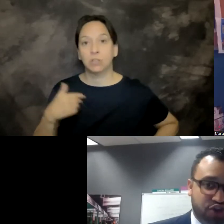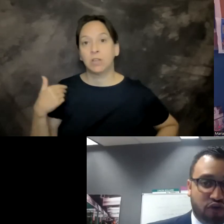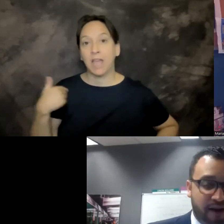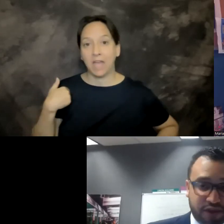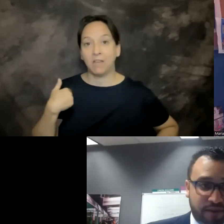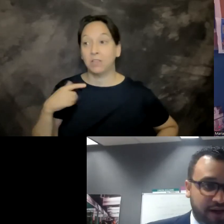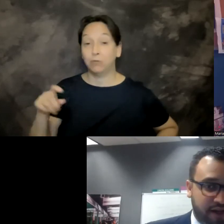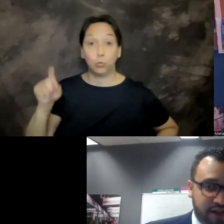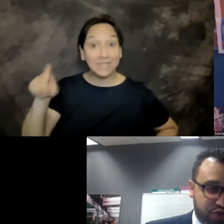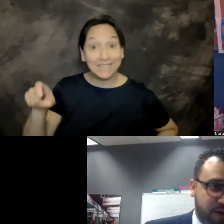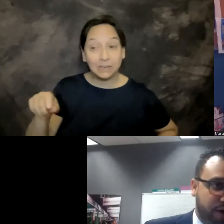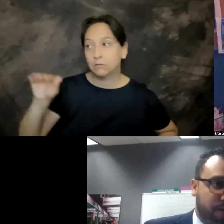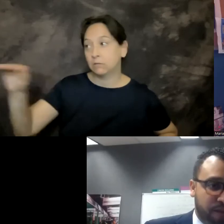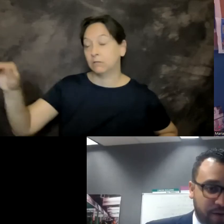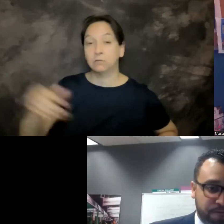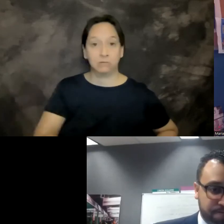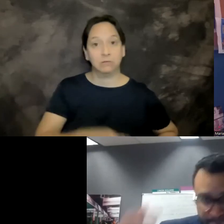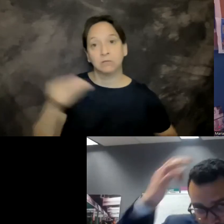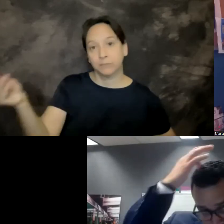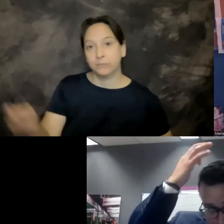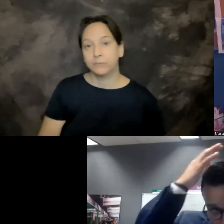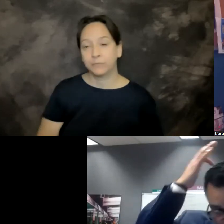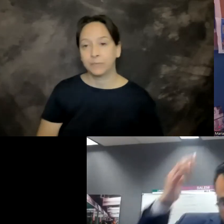should just go right up to them and they should be able to help them out.